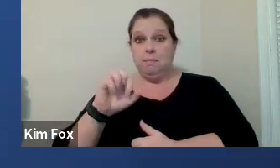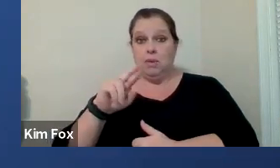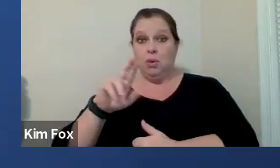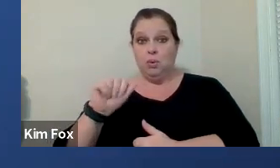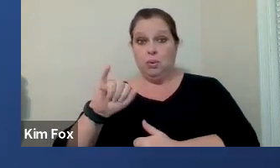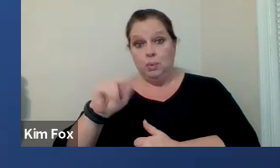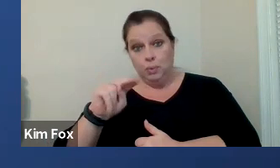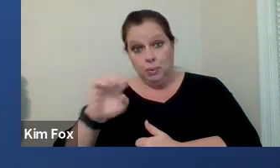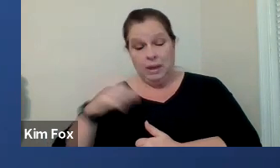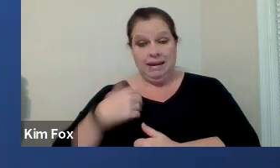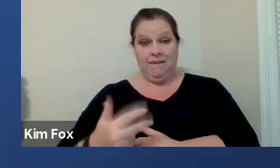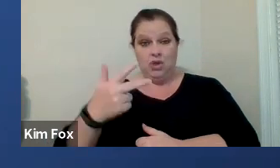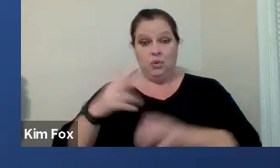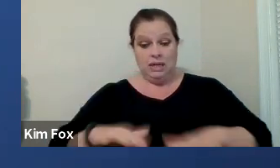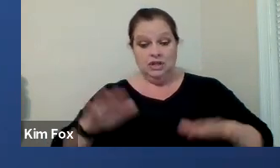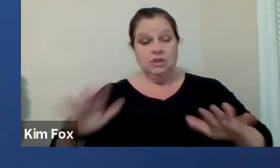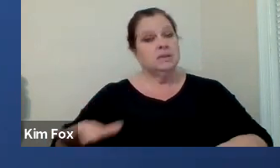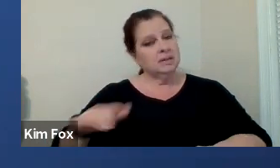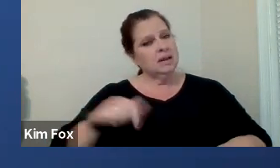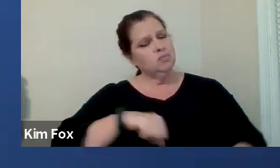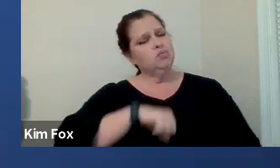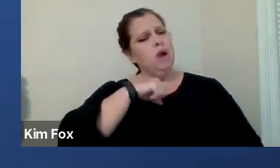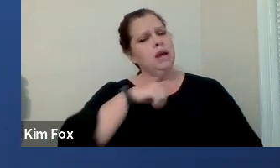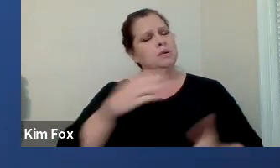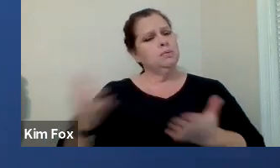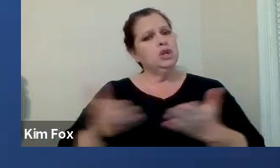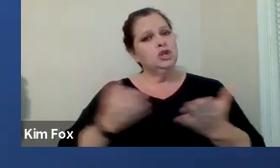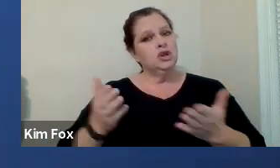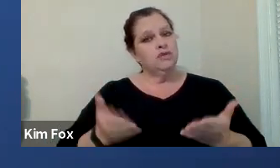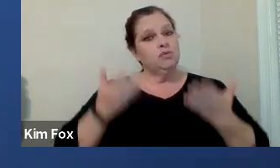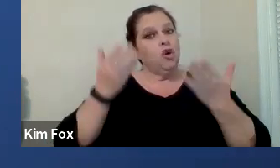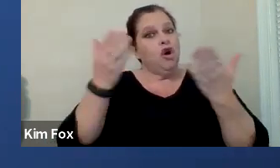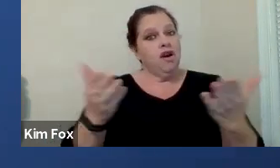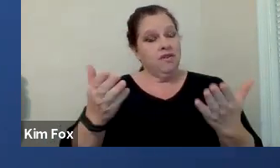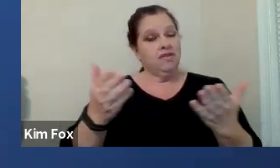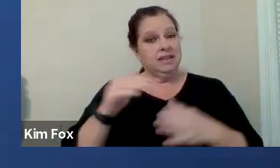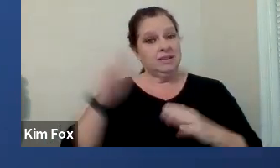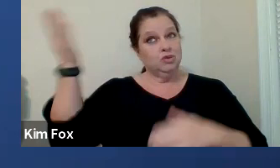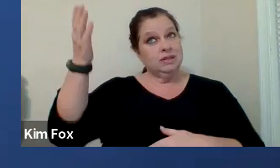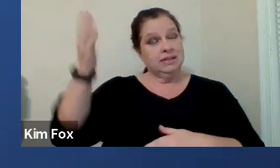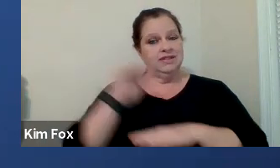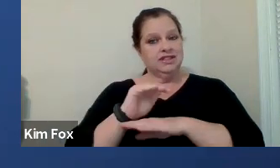I'm honored to be serving in this role and providing this presentation tonight.